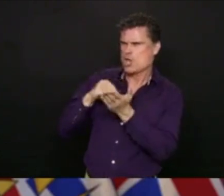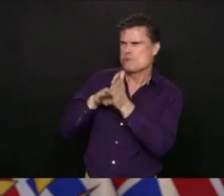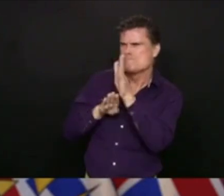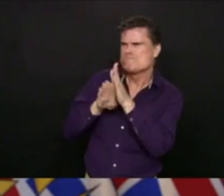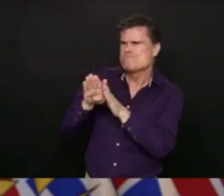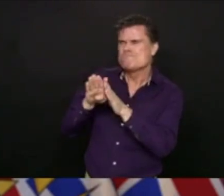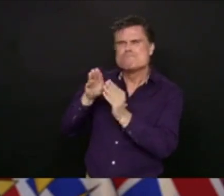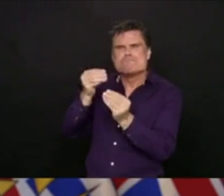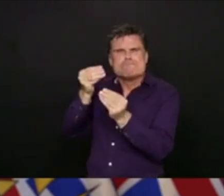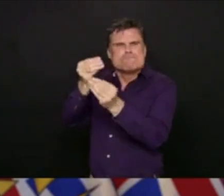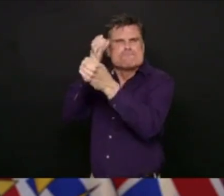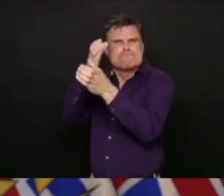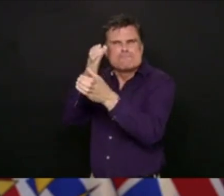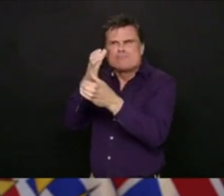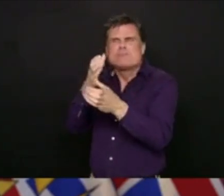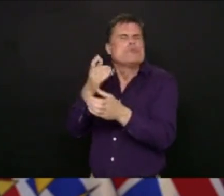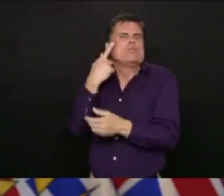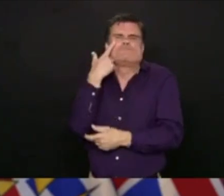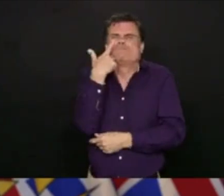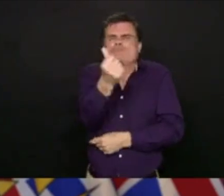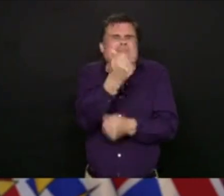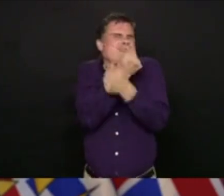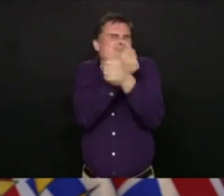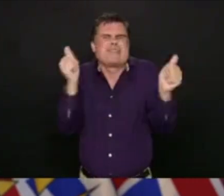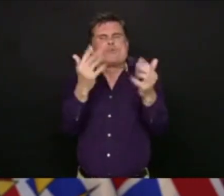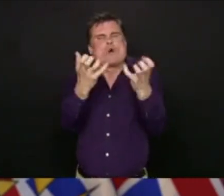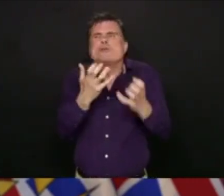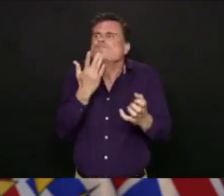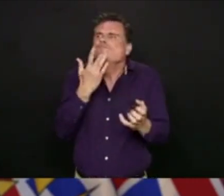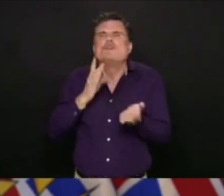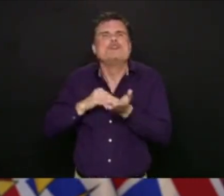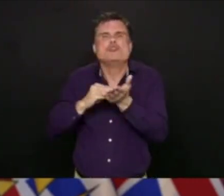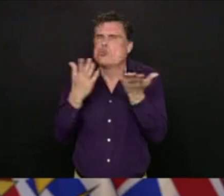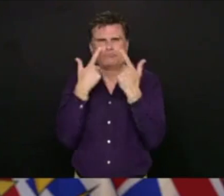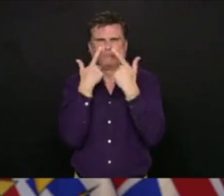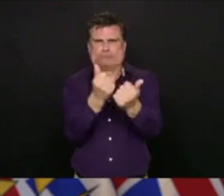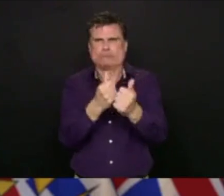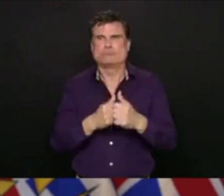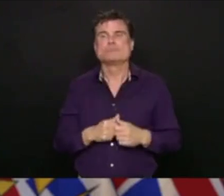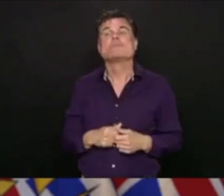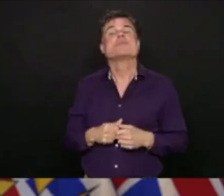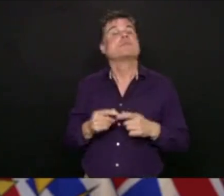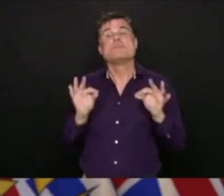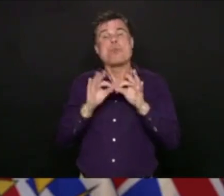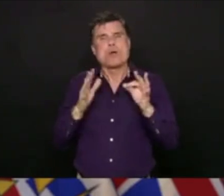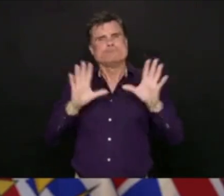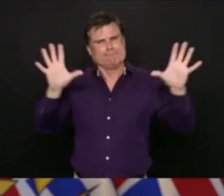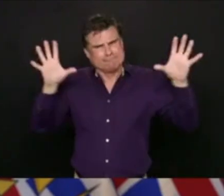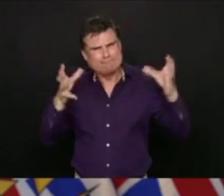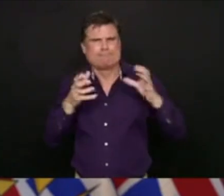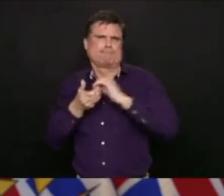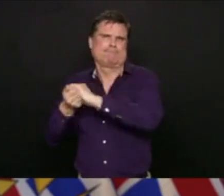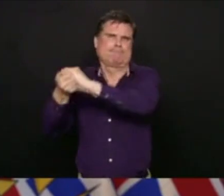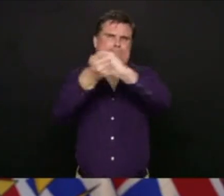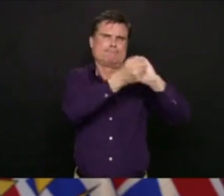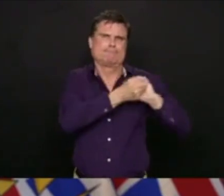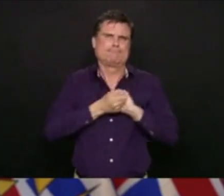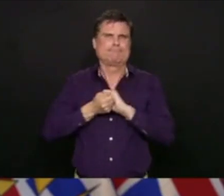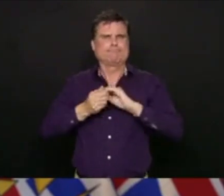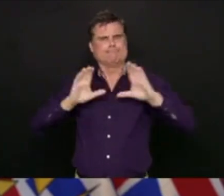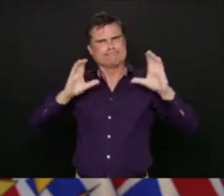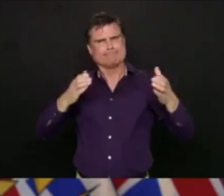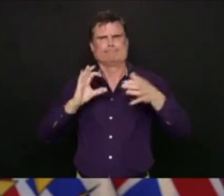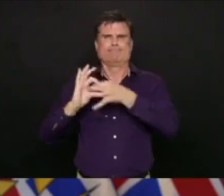to making sure we can support our children in the best way possible in the coming weeks and months. I want to recognize as